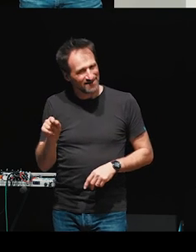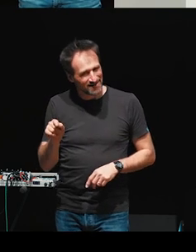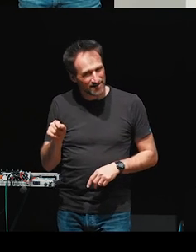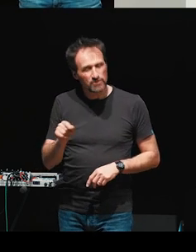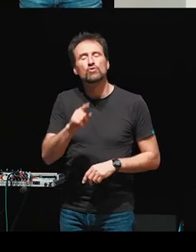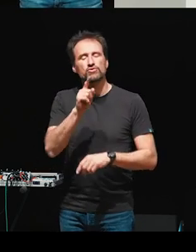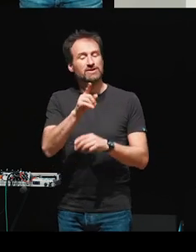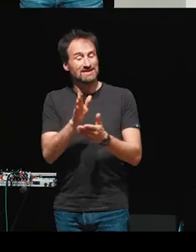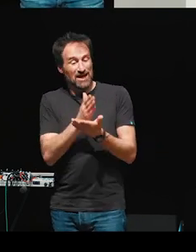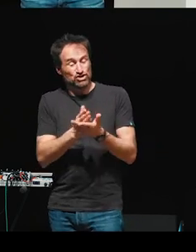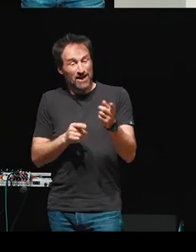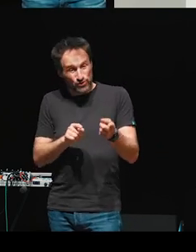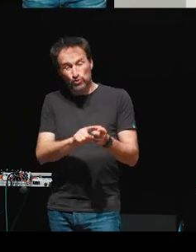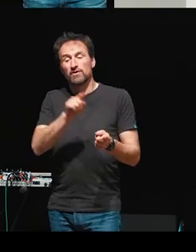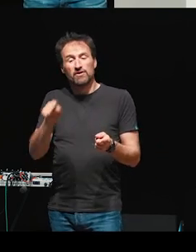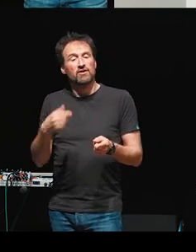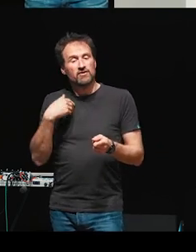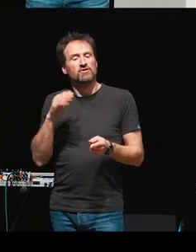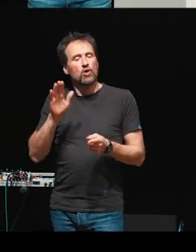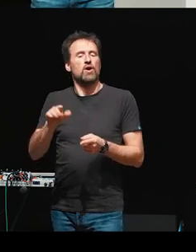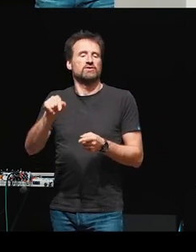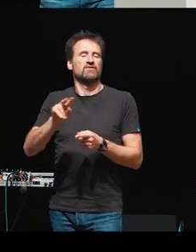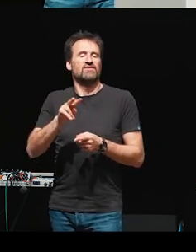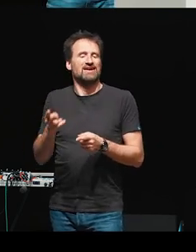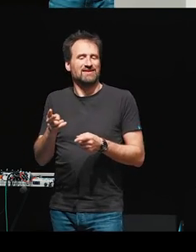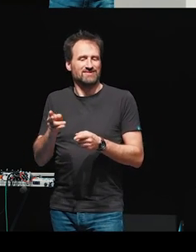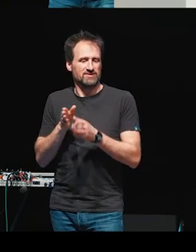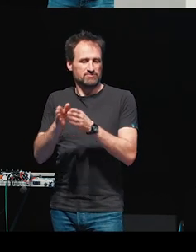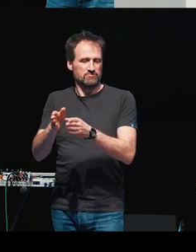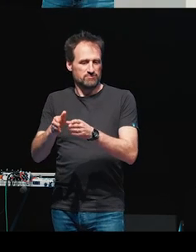component. So this could be on various different level of experiment.